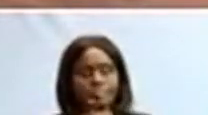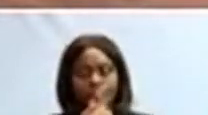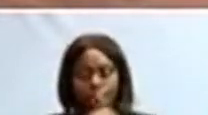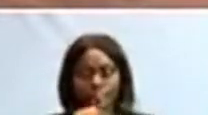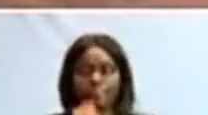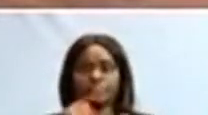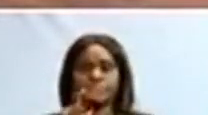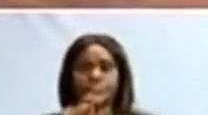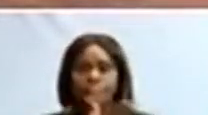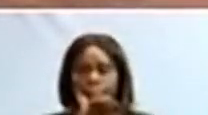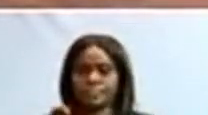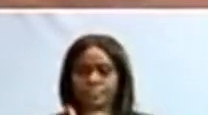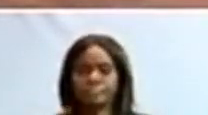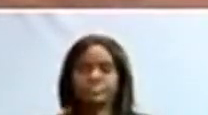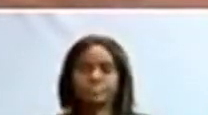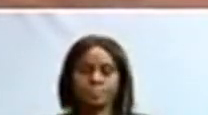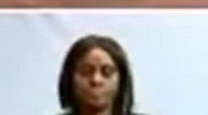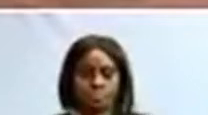of